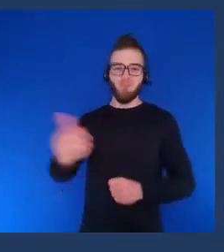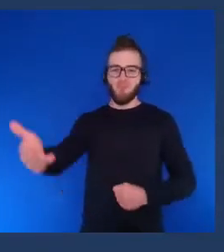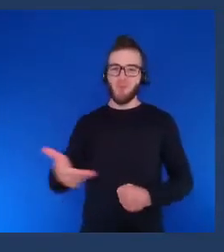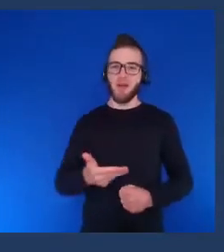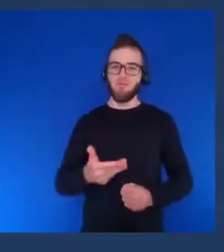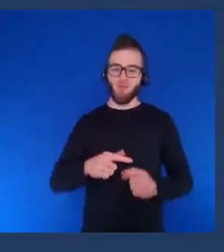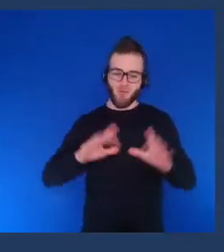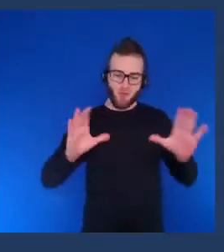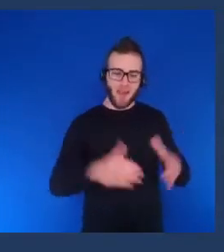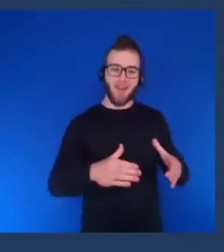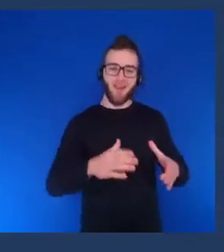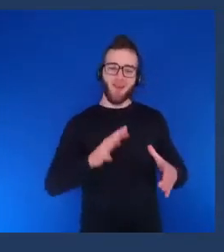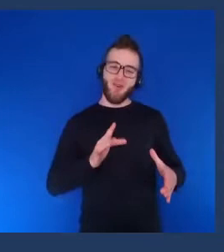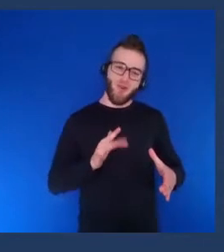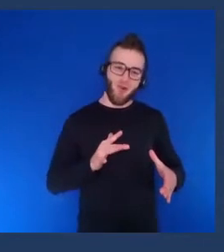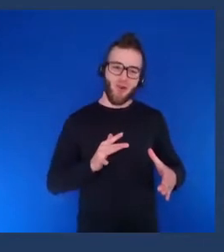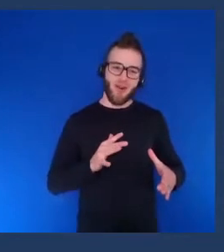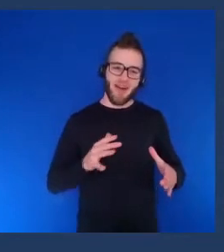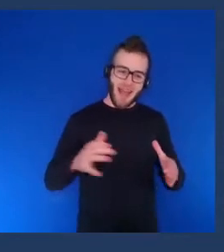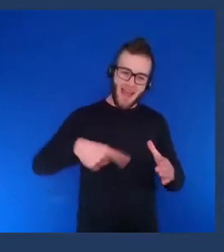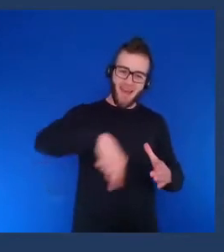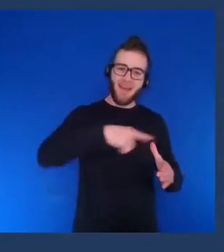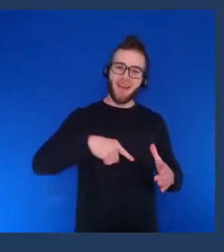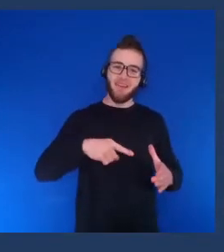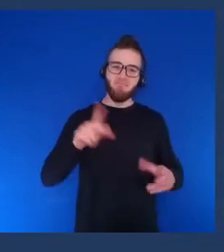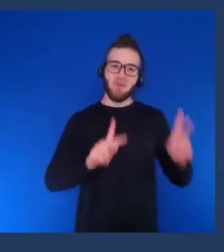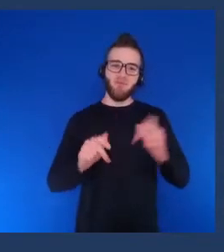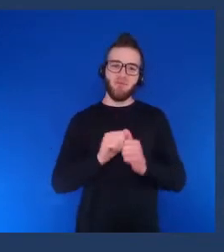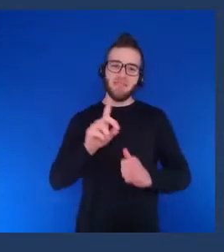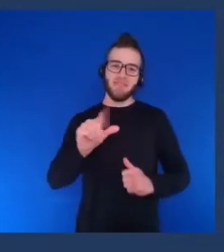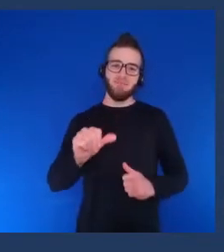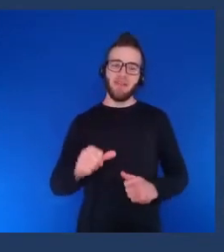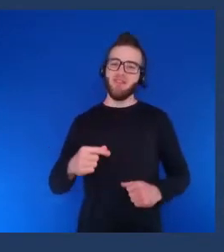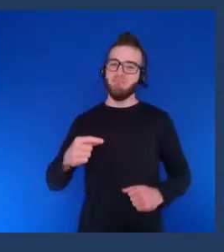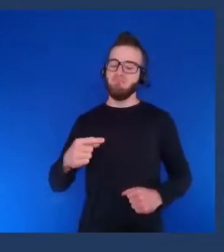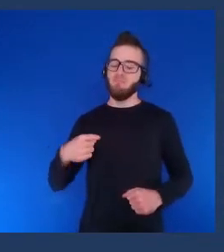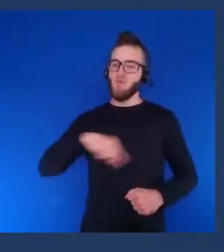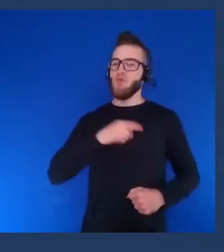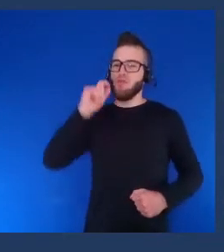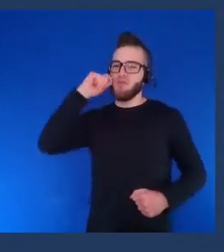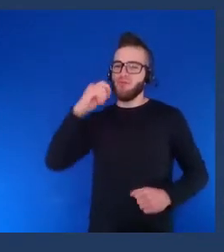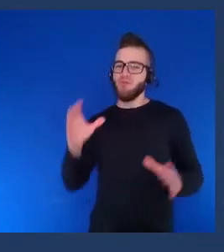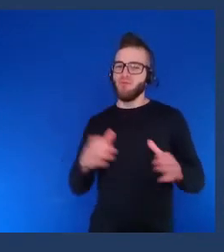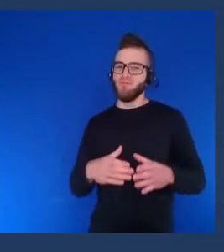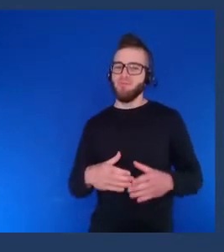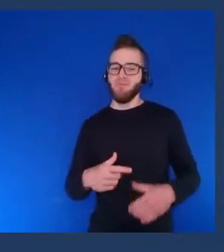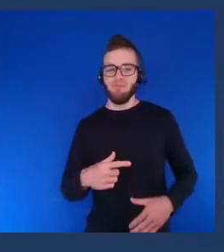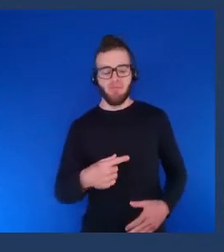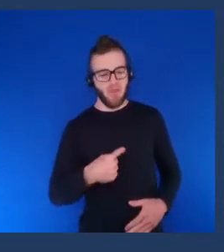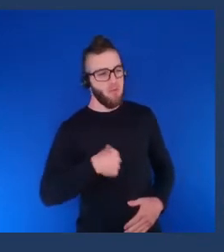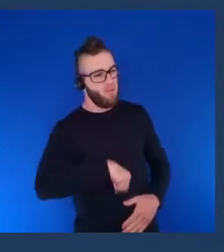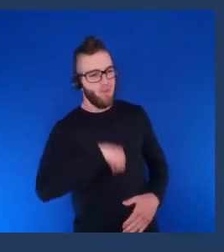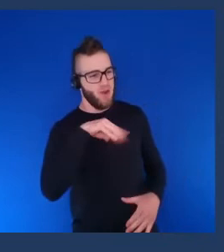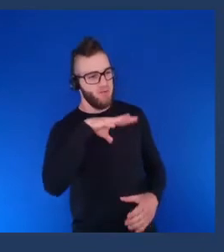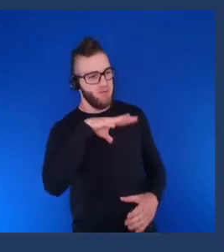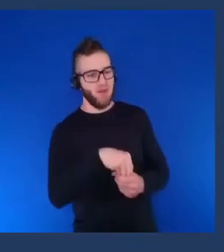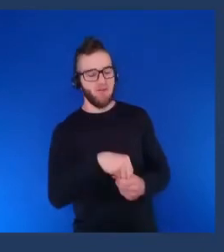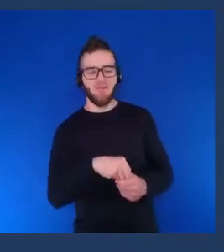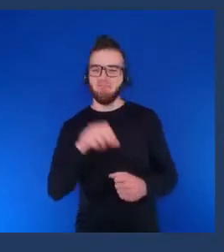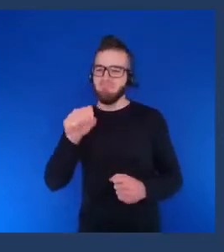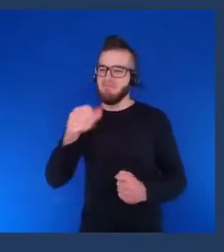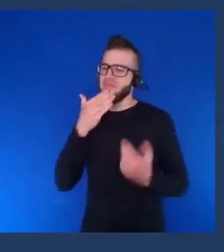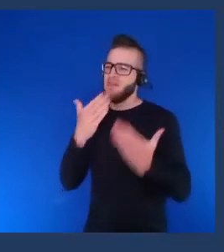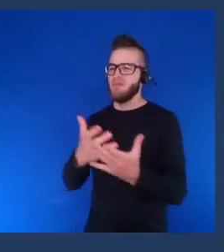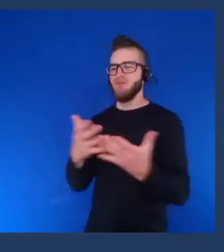promise you it's a fun group. Proud to be part of it. So thank you so much for sharing and for really being a leader to